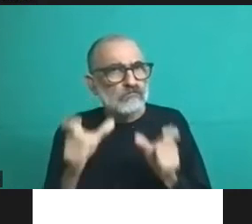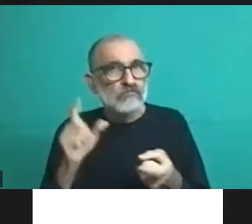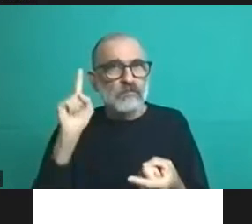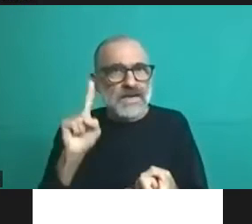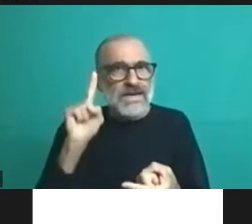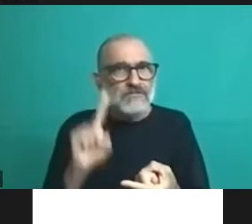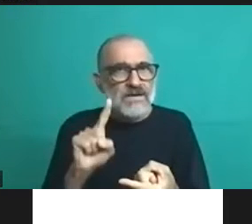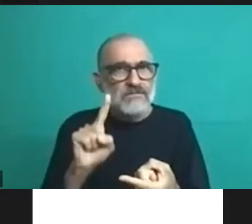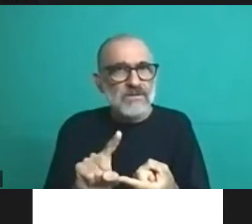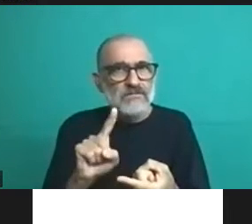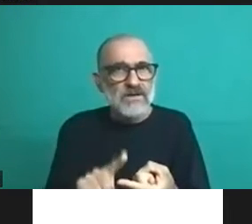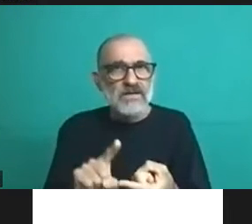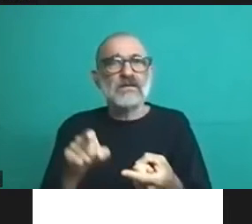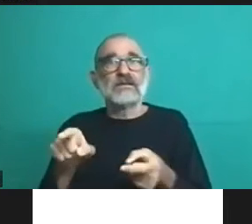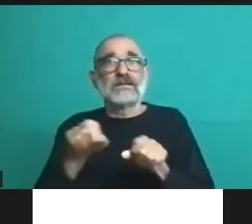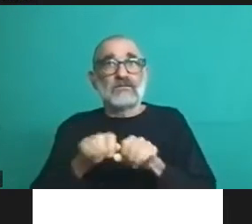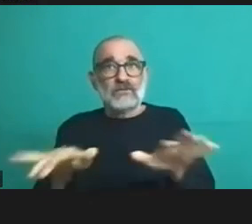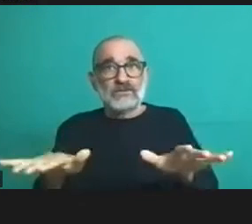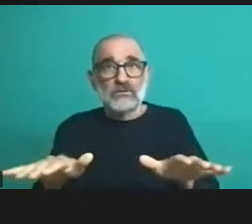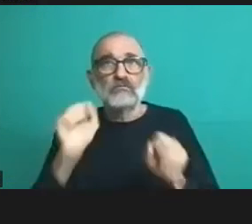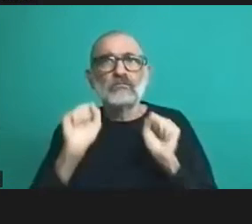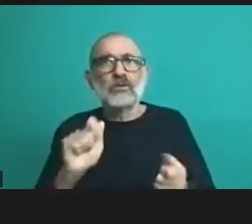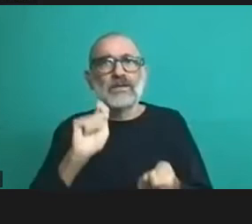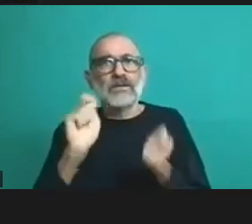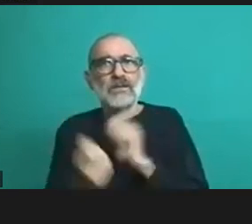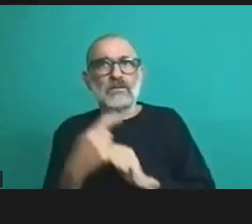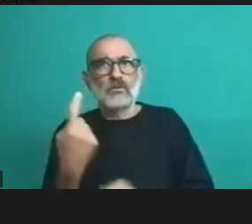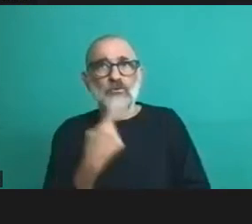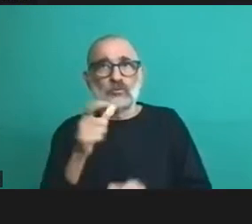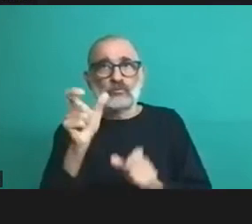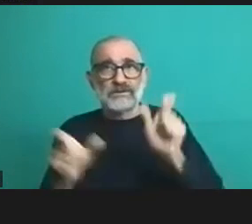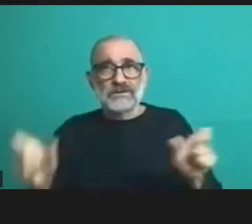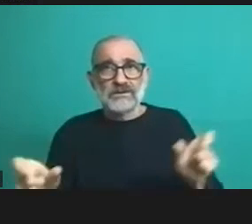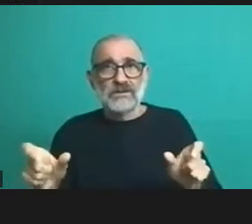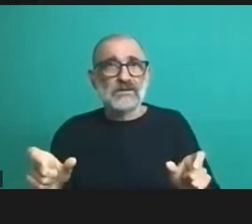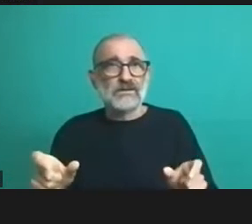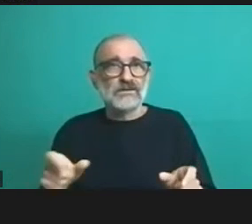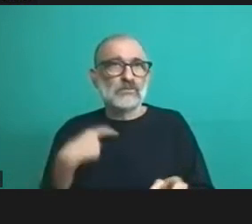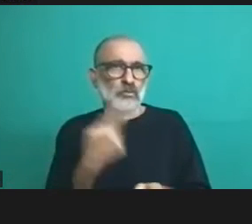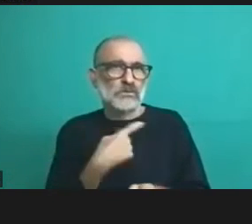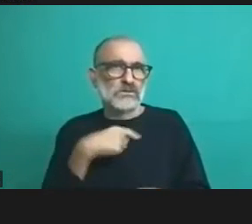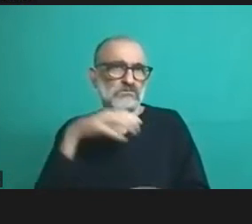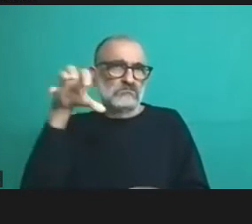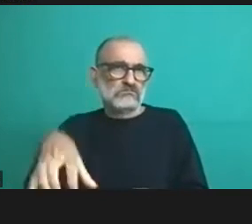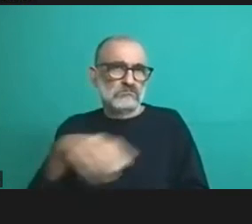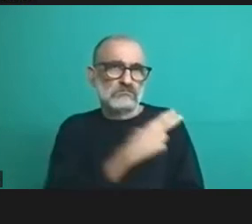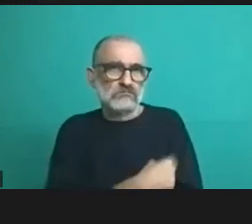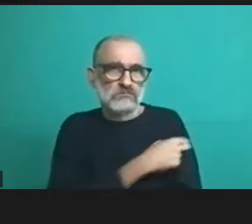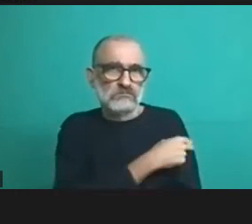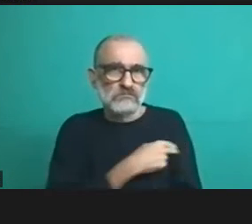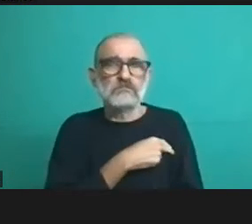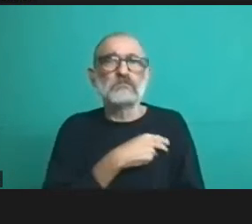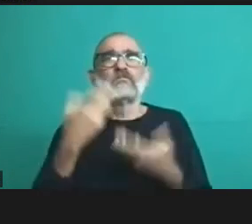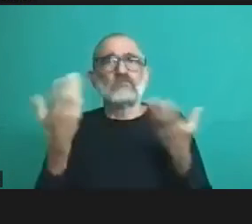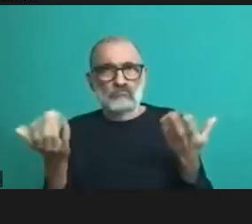that we can create these changes and persist, which is paramount because everybody has